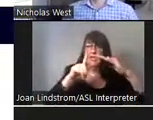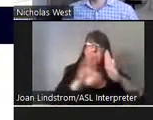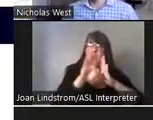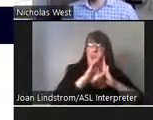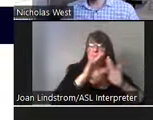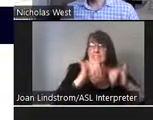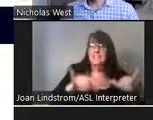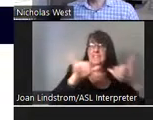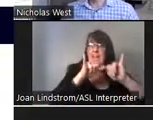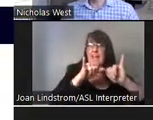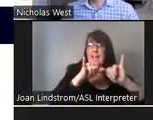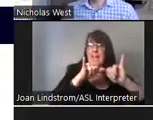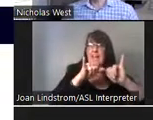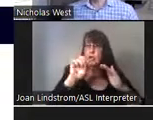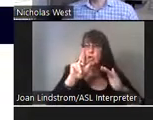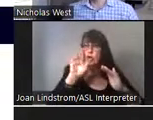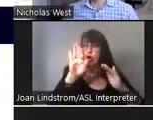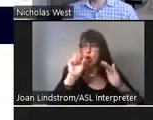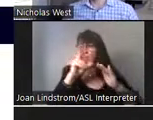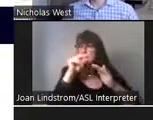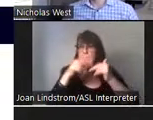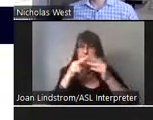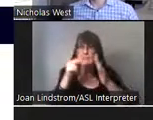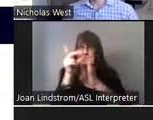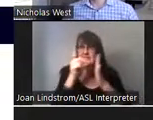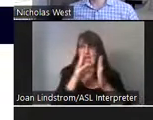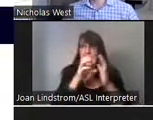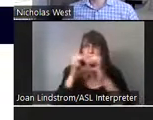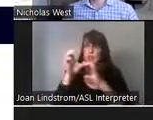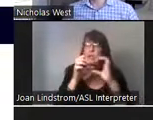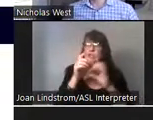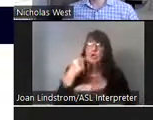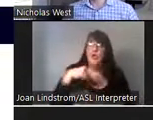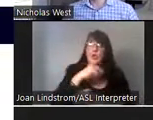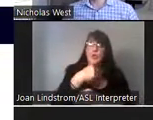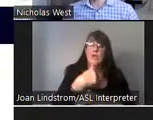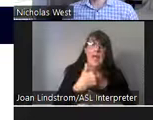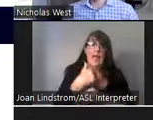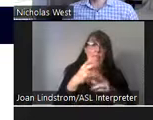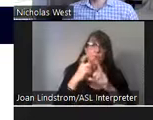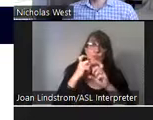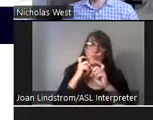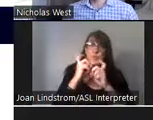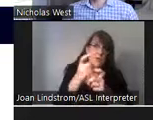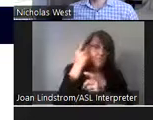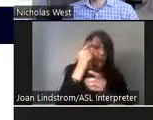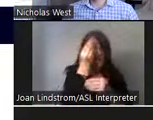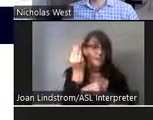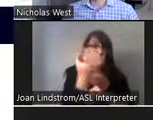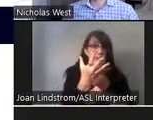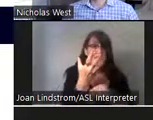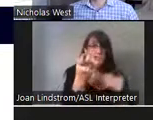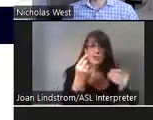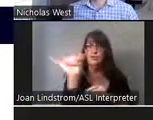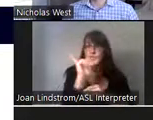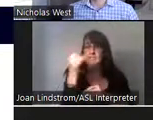reduce embodied carbon in building design and construction. We have a request for information to see if we can do the same thing for